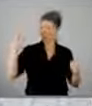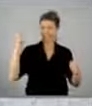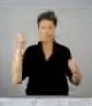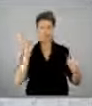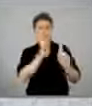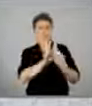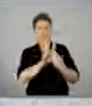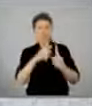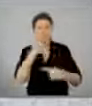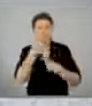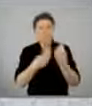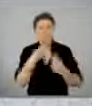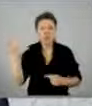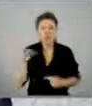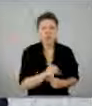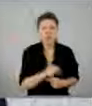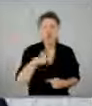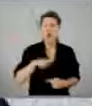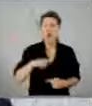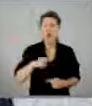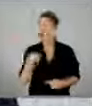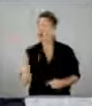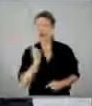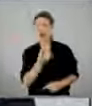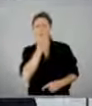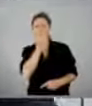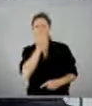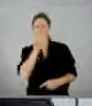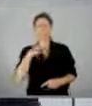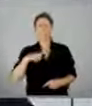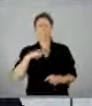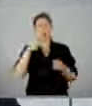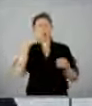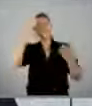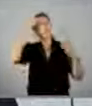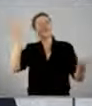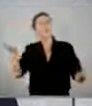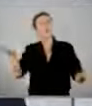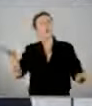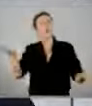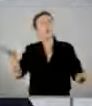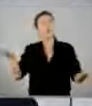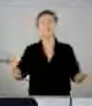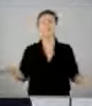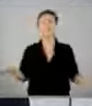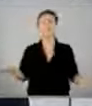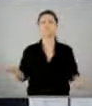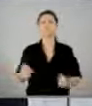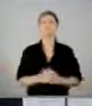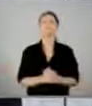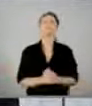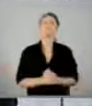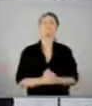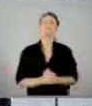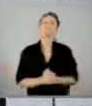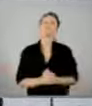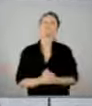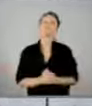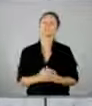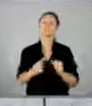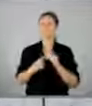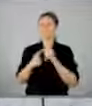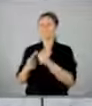they protecting you? What was the reason for you not being informed? Well, in terms of three people, well, I should stress that the chief